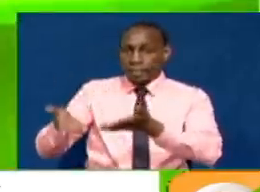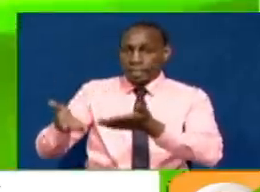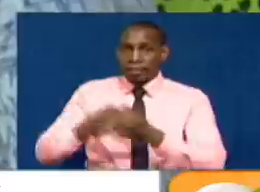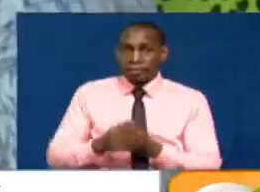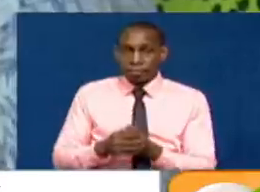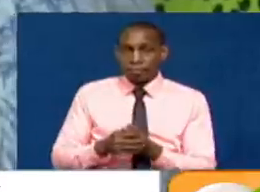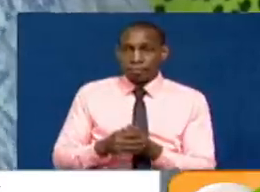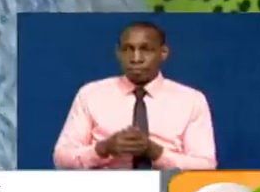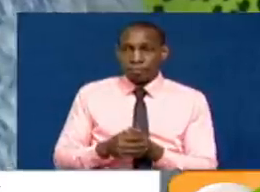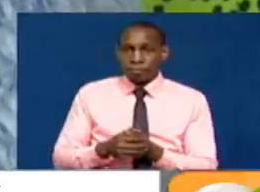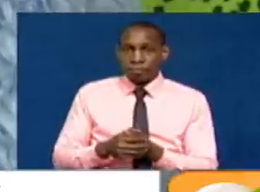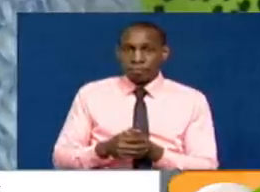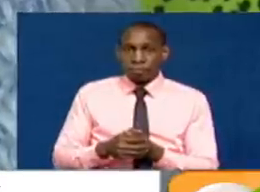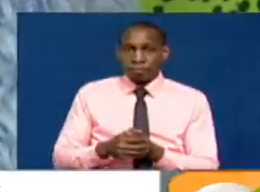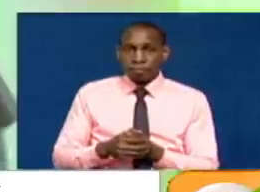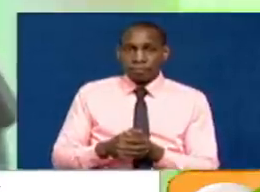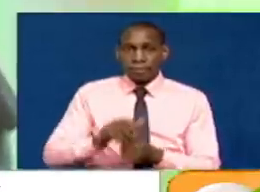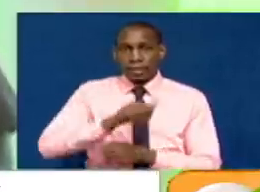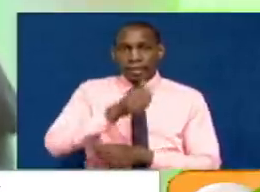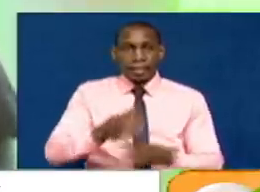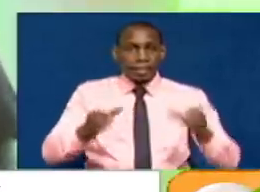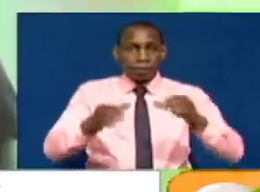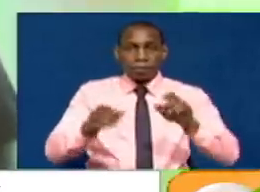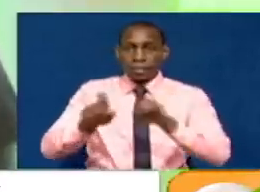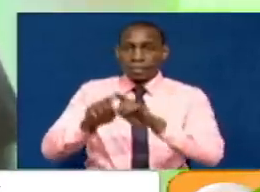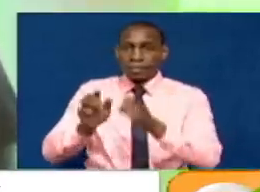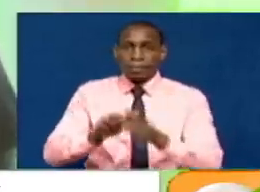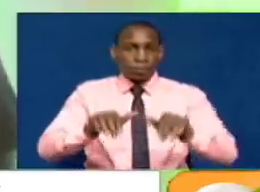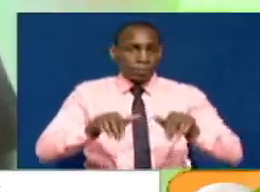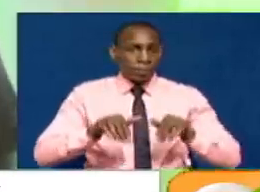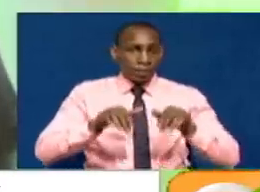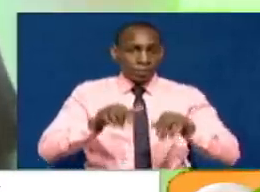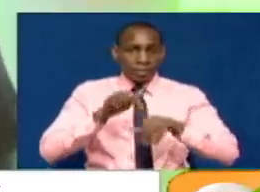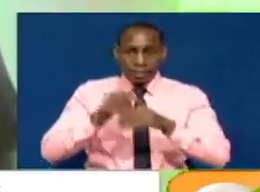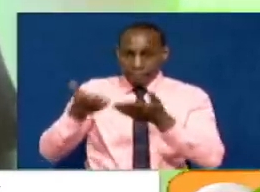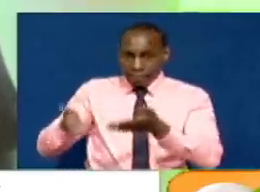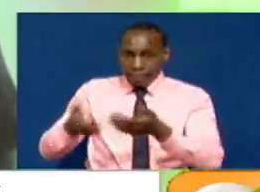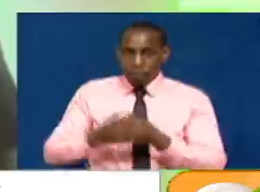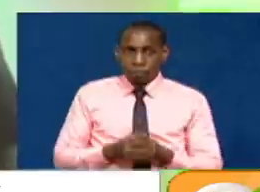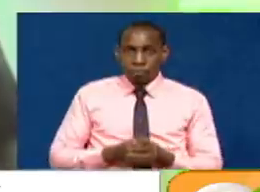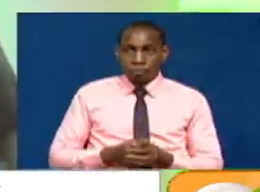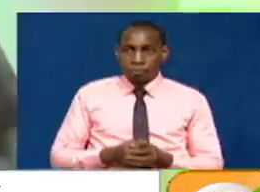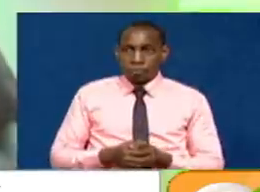na form ni hustler. Even on this other side, we have also been waiting for this moment.